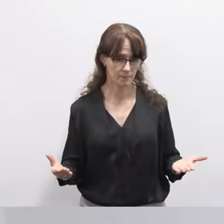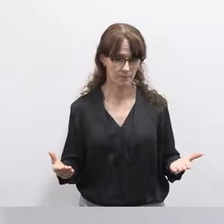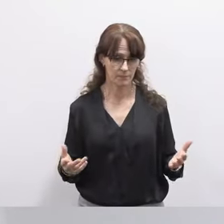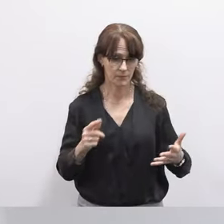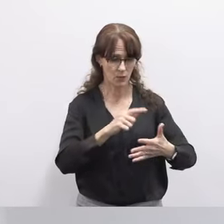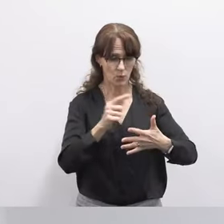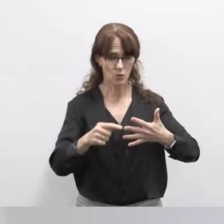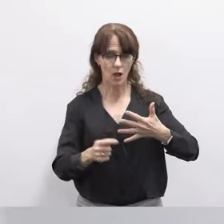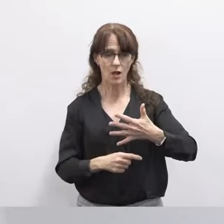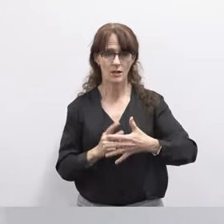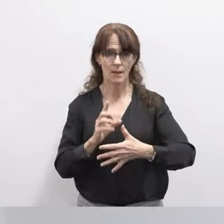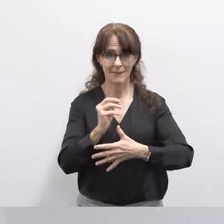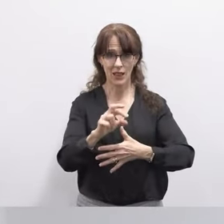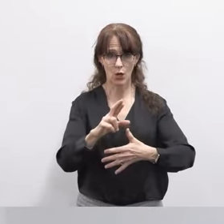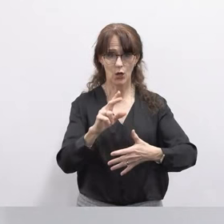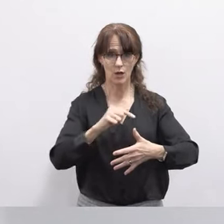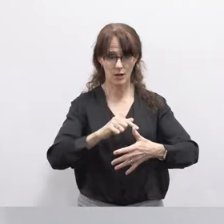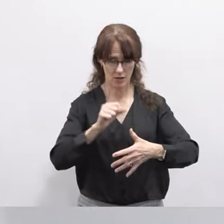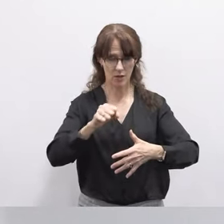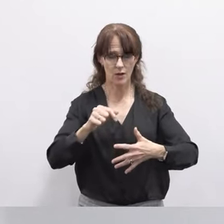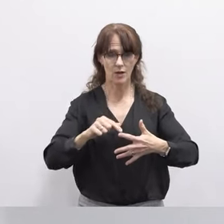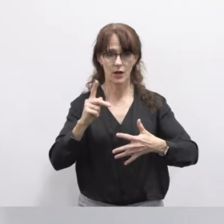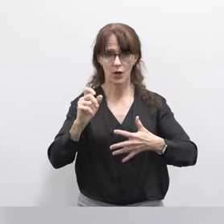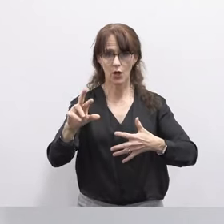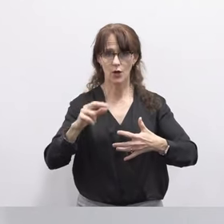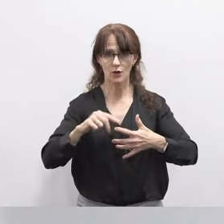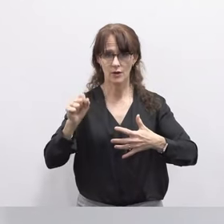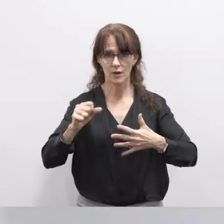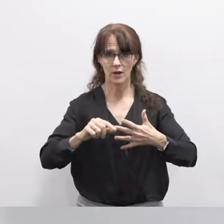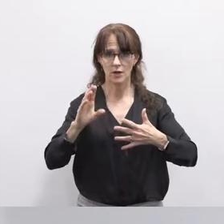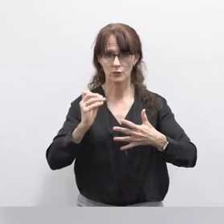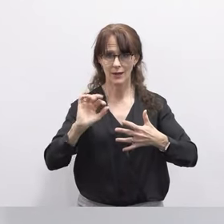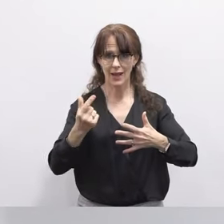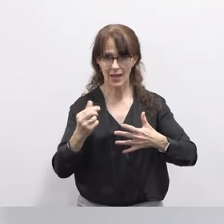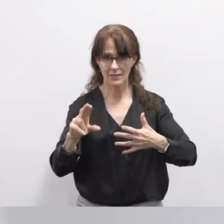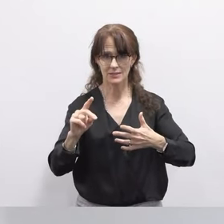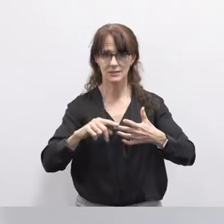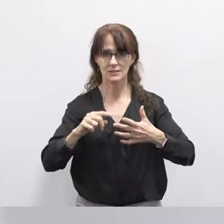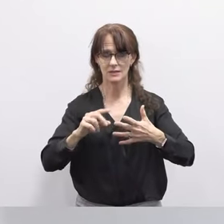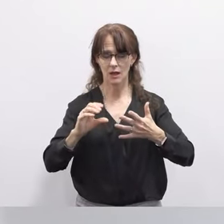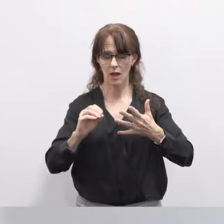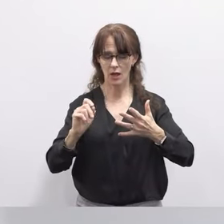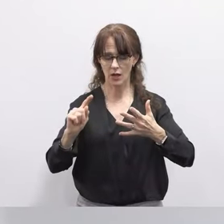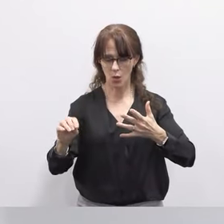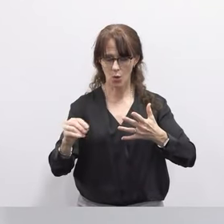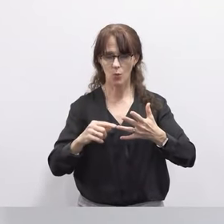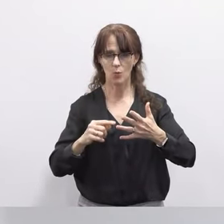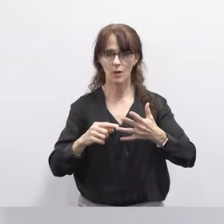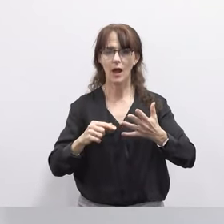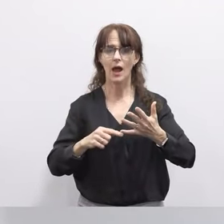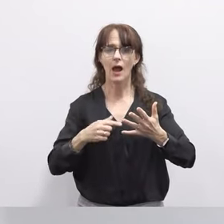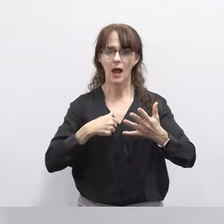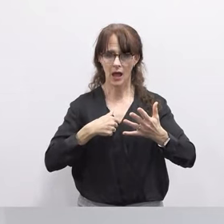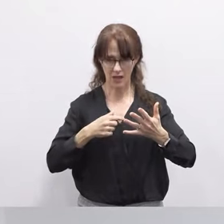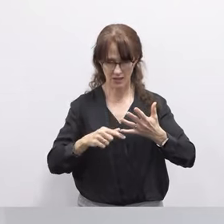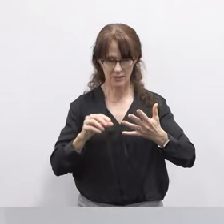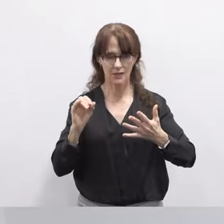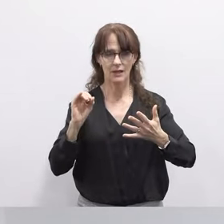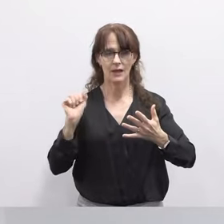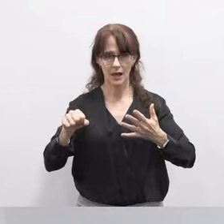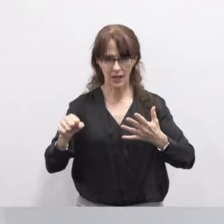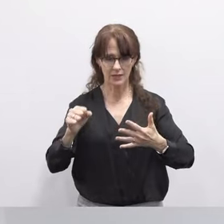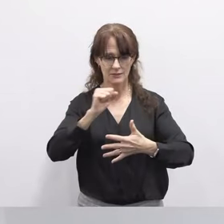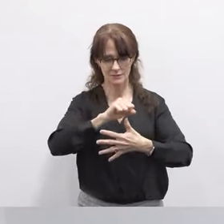call vote. Mr. Miller? Aye. Ms. Kerr? Aye. Ms. Craighead? Aye. Mr. Otto? Aye. And I also vote aye, so that